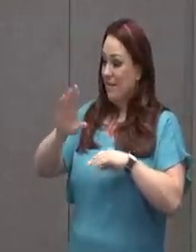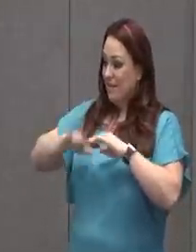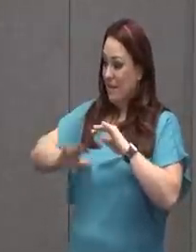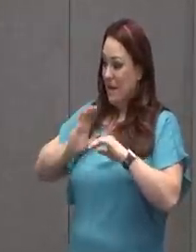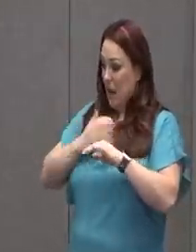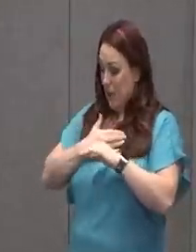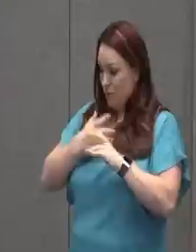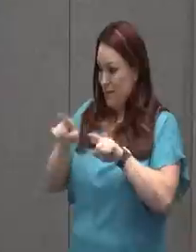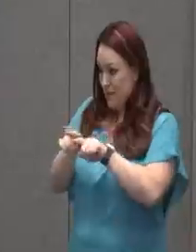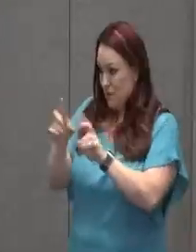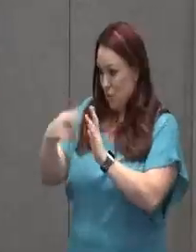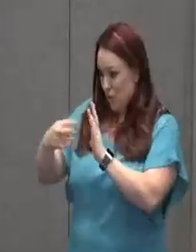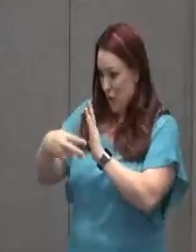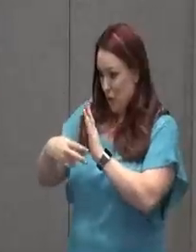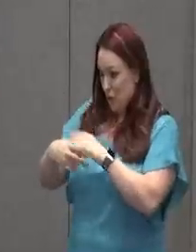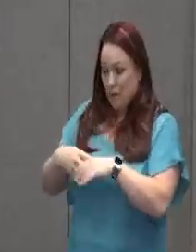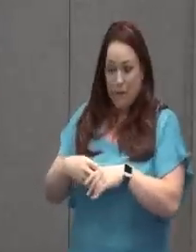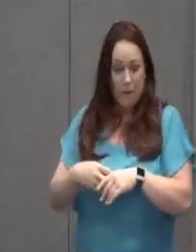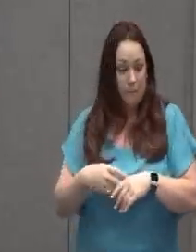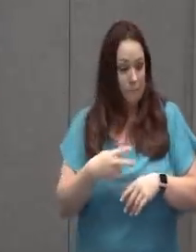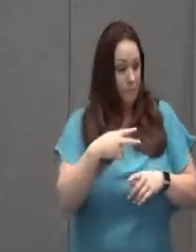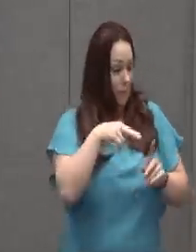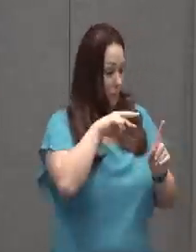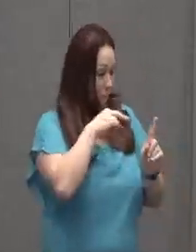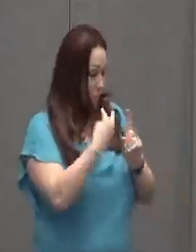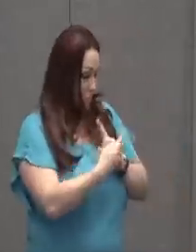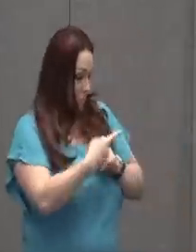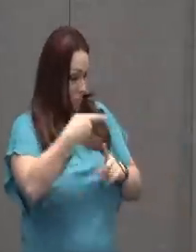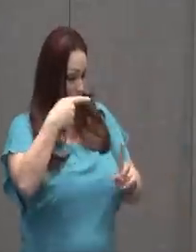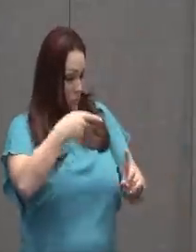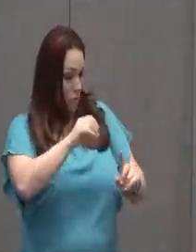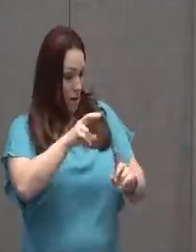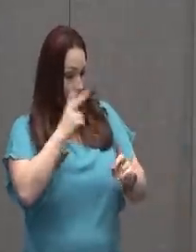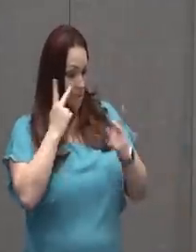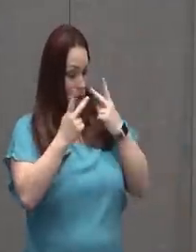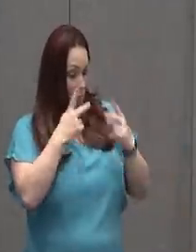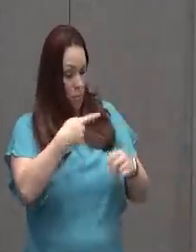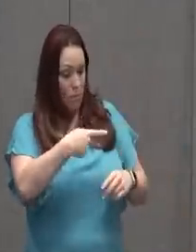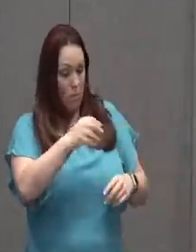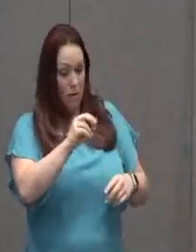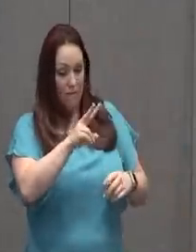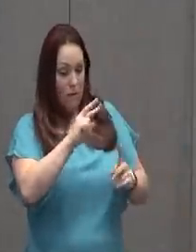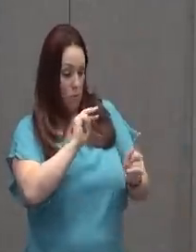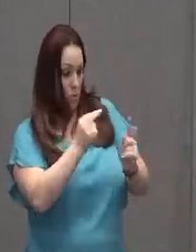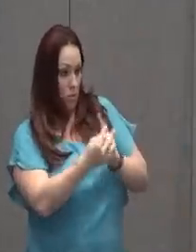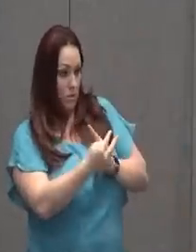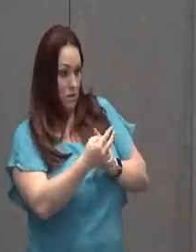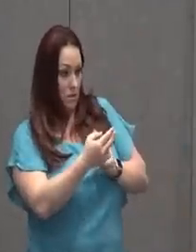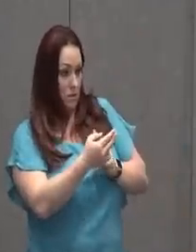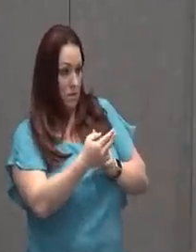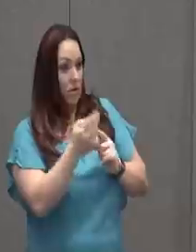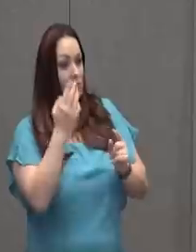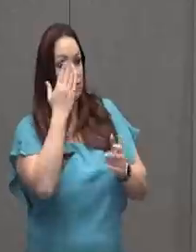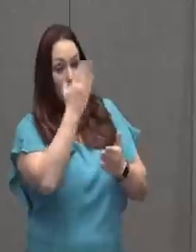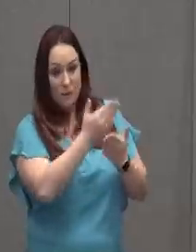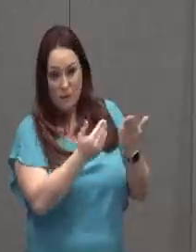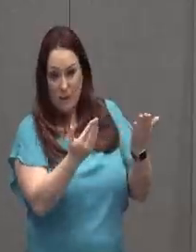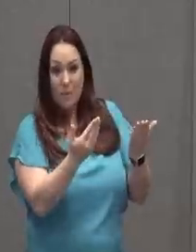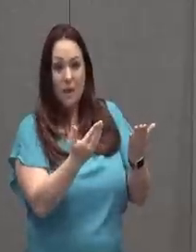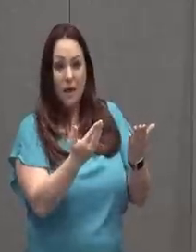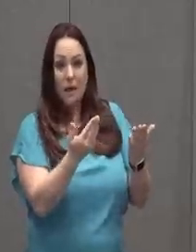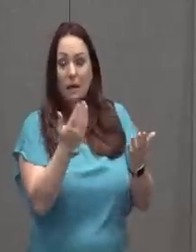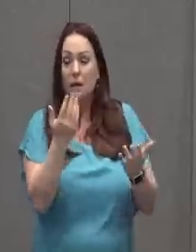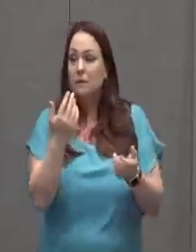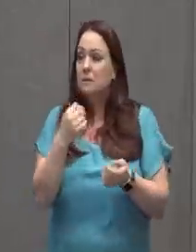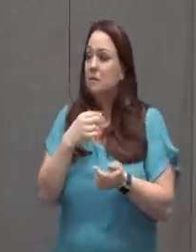of view. So point of view means that something, this apple may look like an apple to me right here, yeah. But it